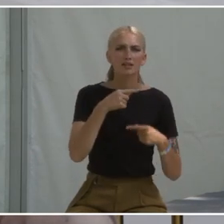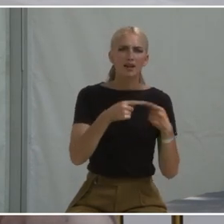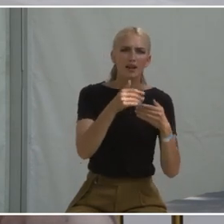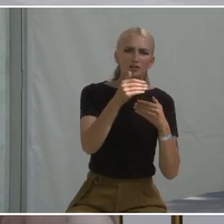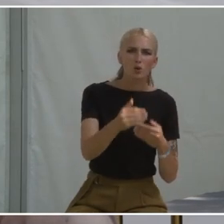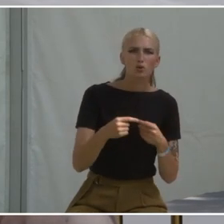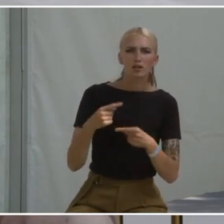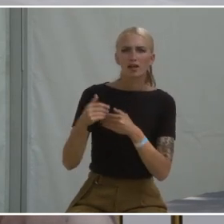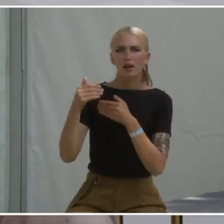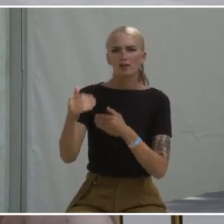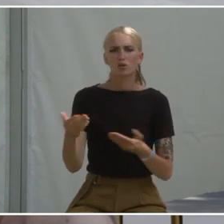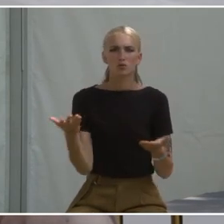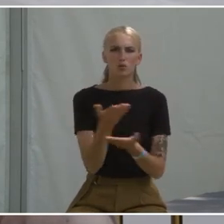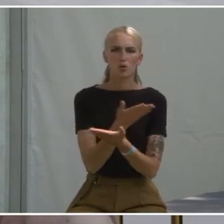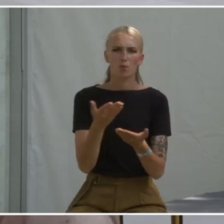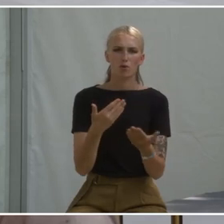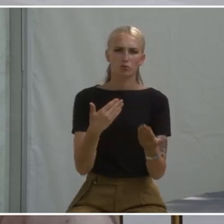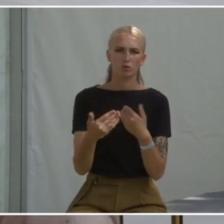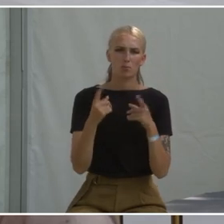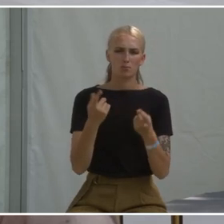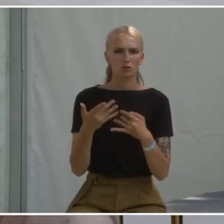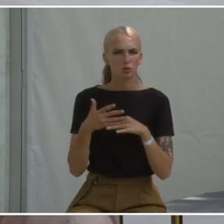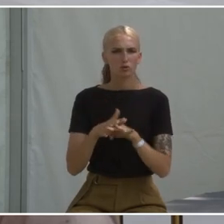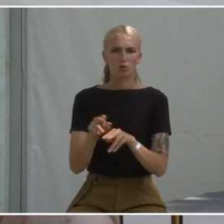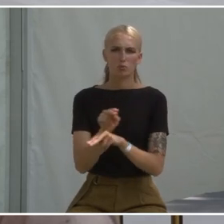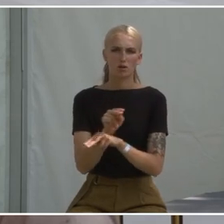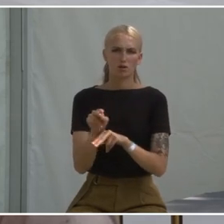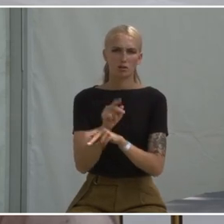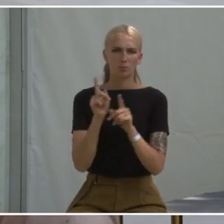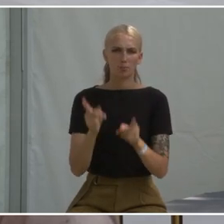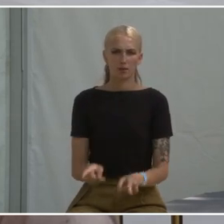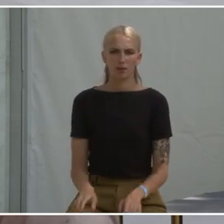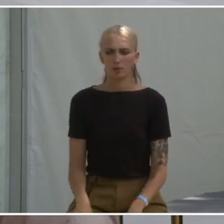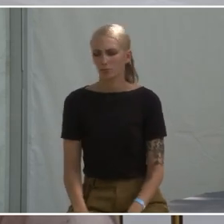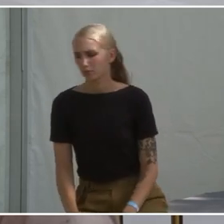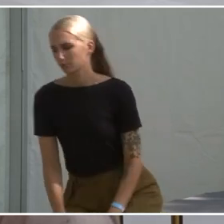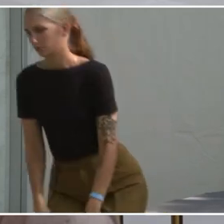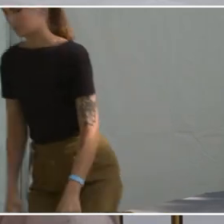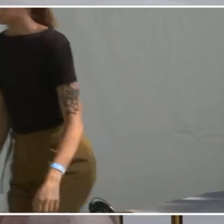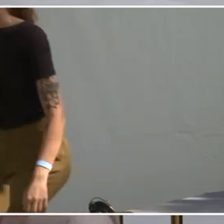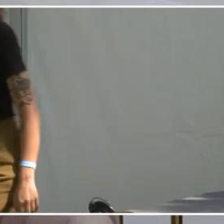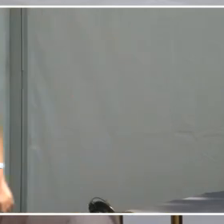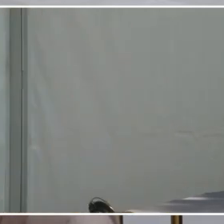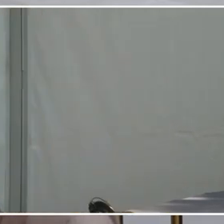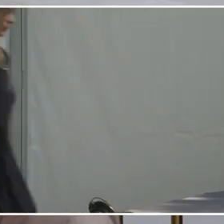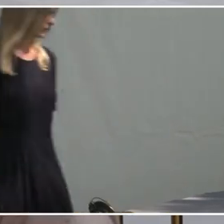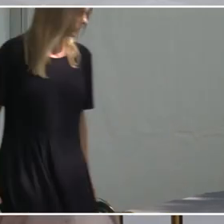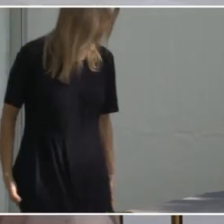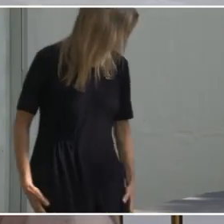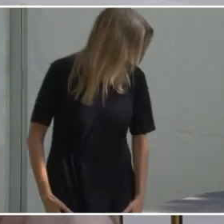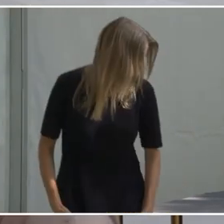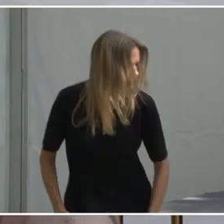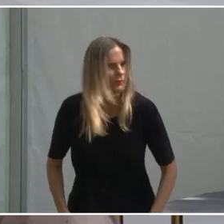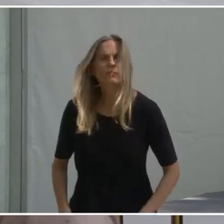to work with the structure in the system, because the digitalization has brought a lack of people. That's